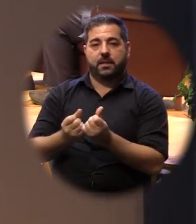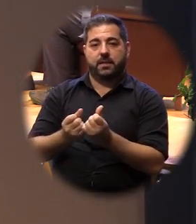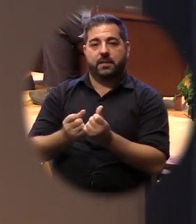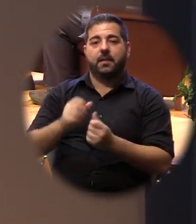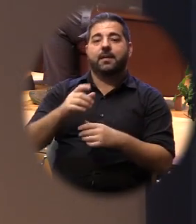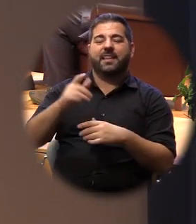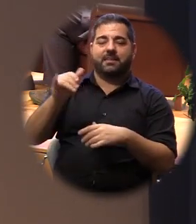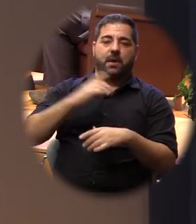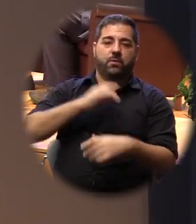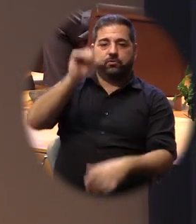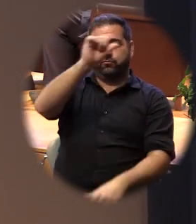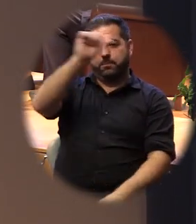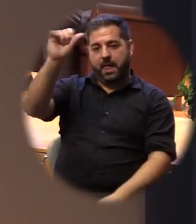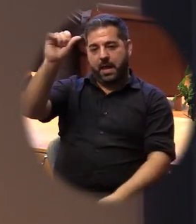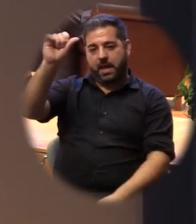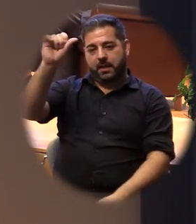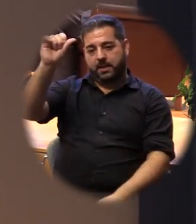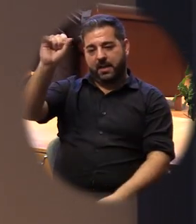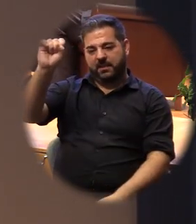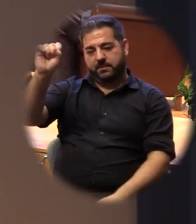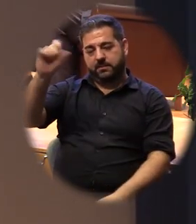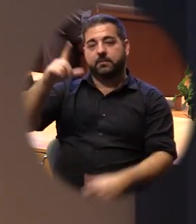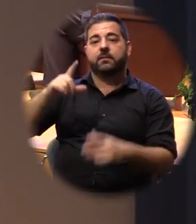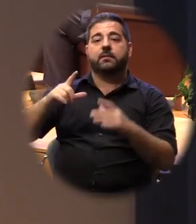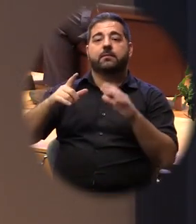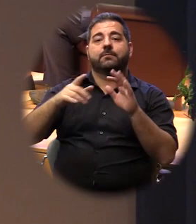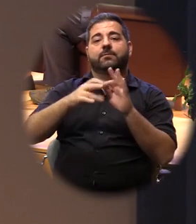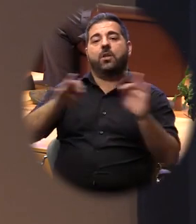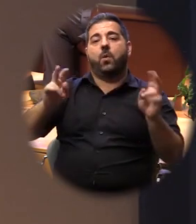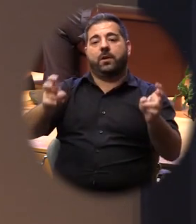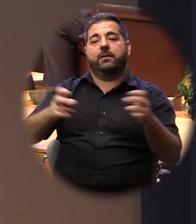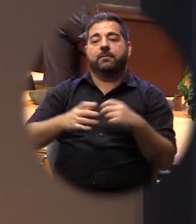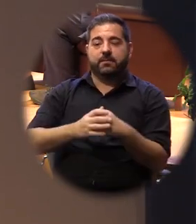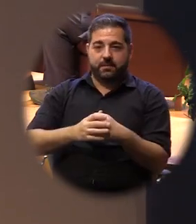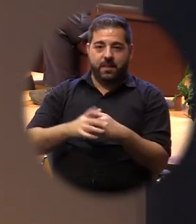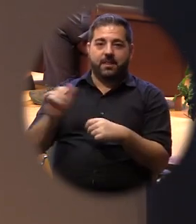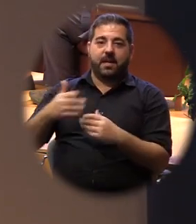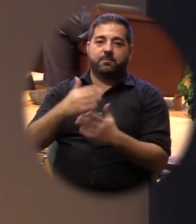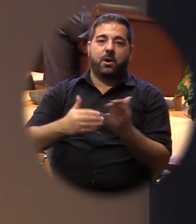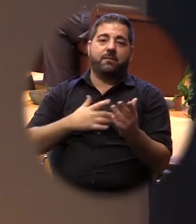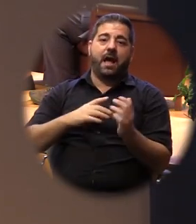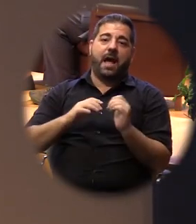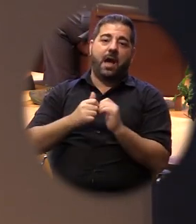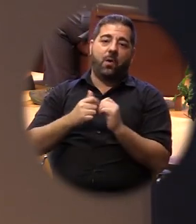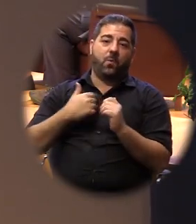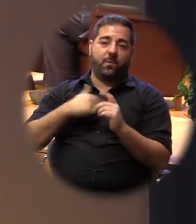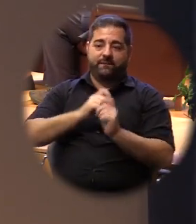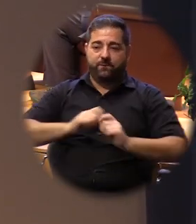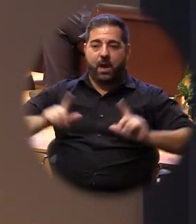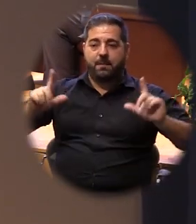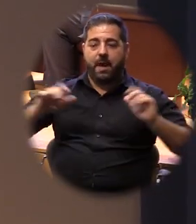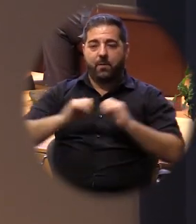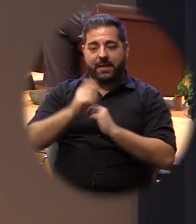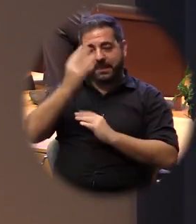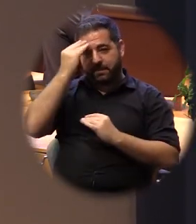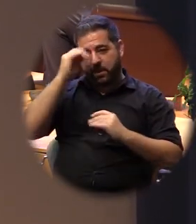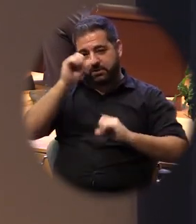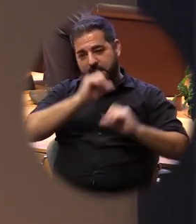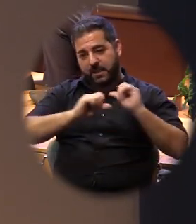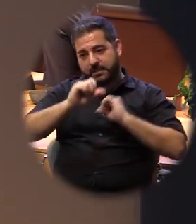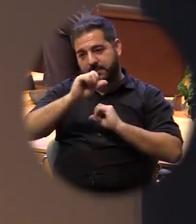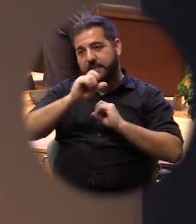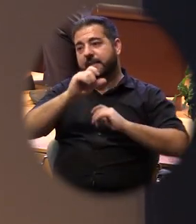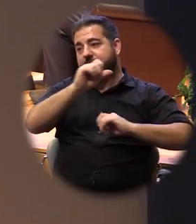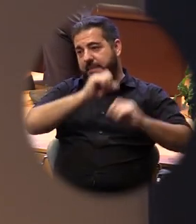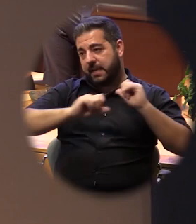AAAS logo when you come in. And that is, I think, part of how AAAS kind of frames how we think about science, that science is this